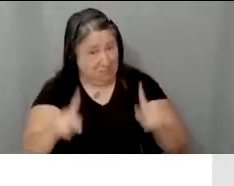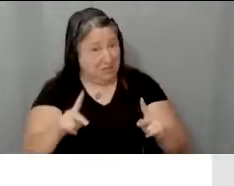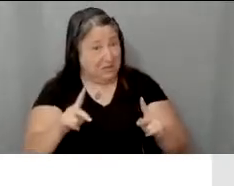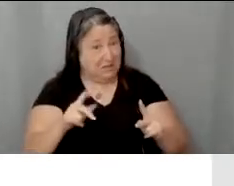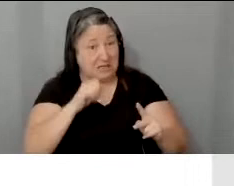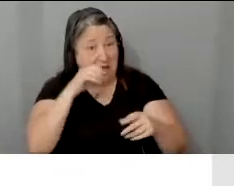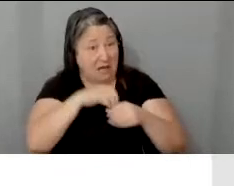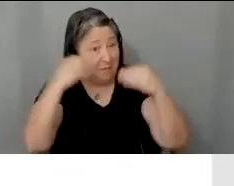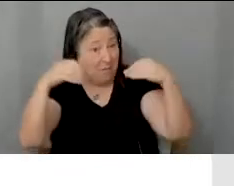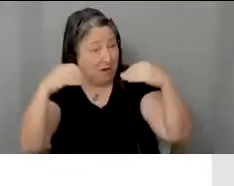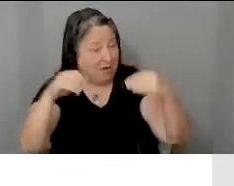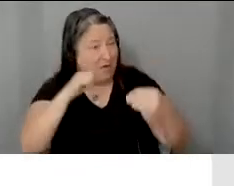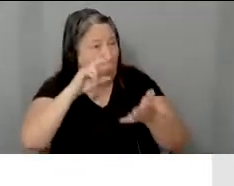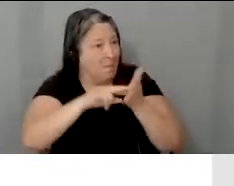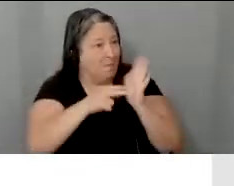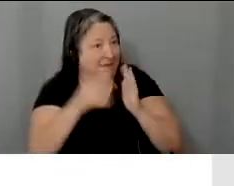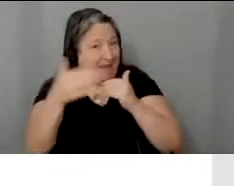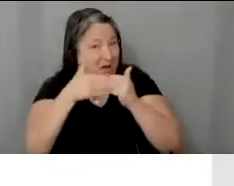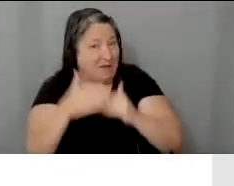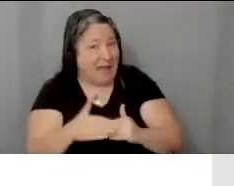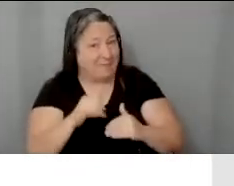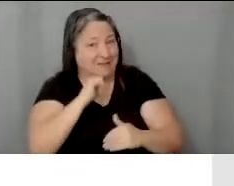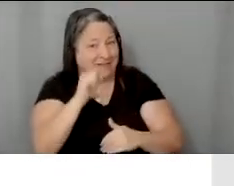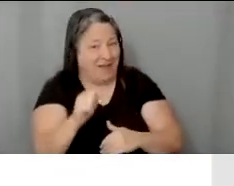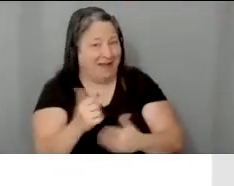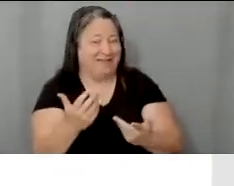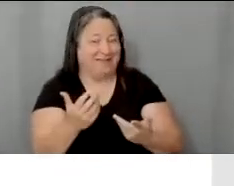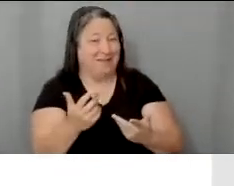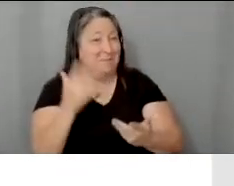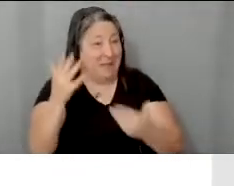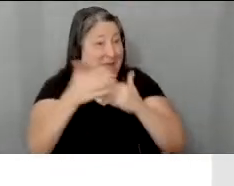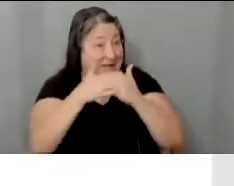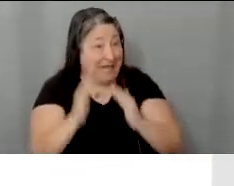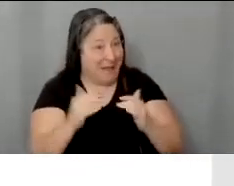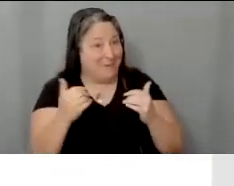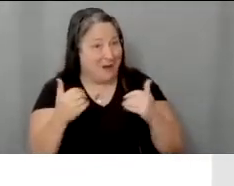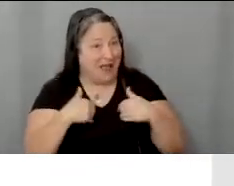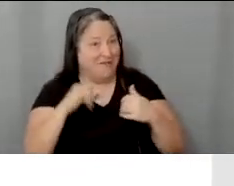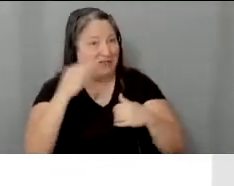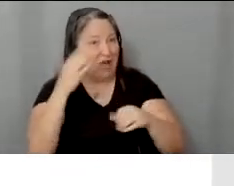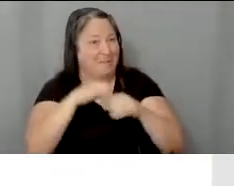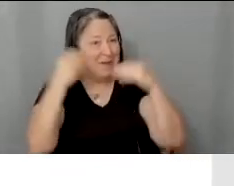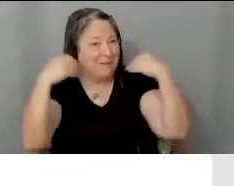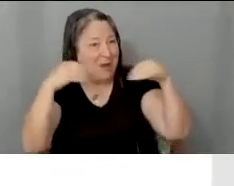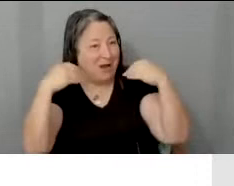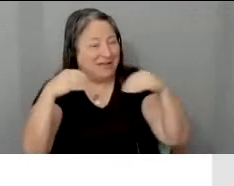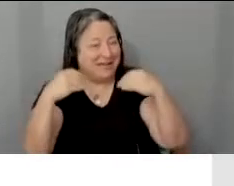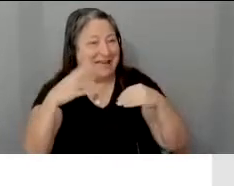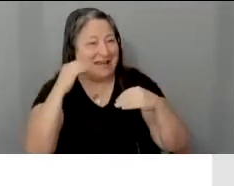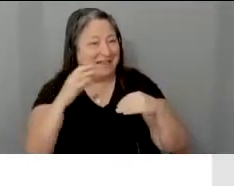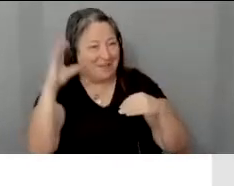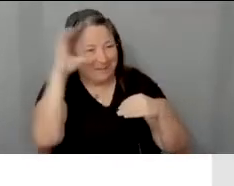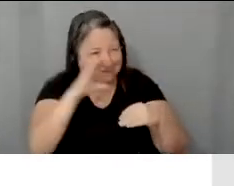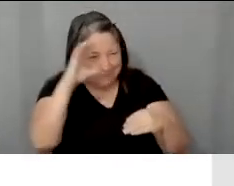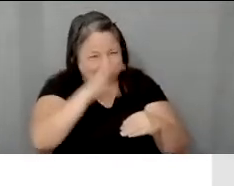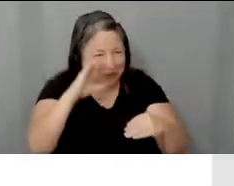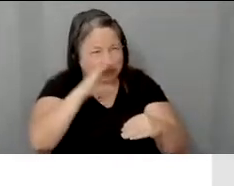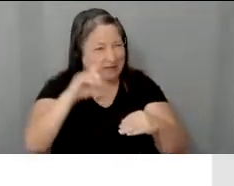that their neighbor hasn't talked to them about how they have a really hard position to fill and they have been struggling to find somebody for that